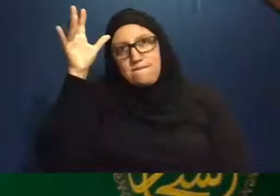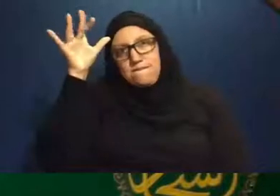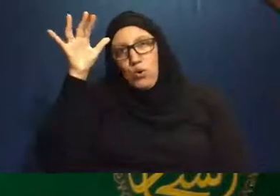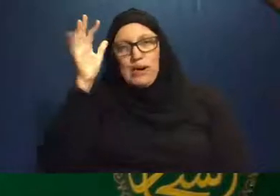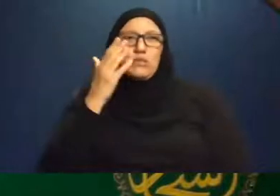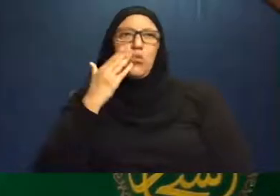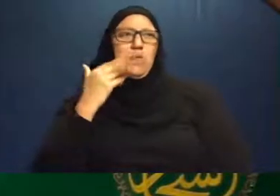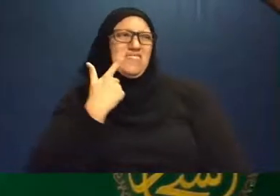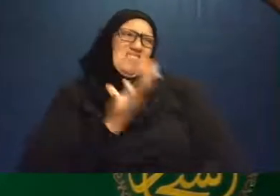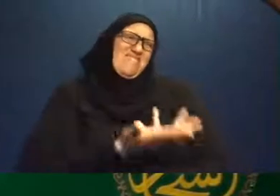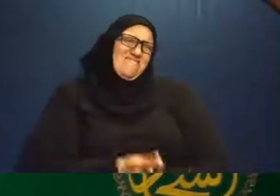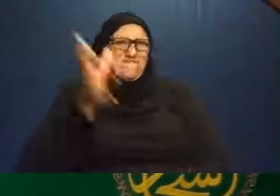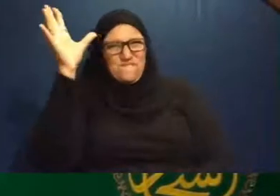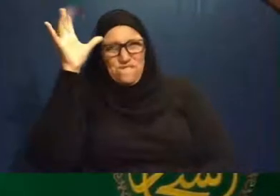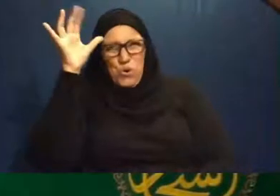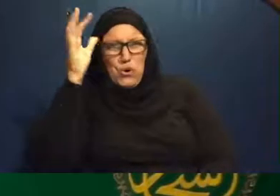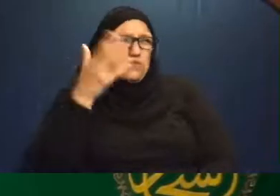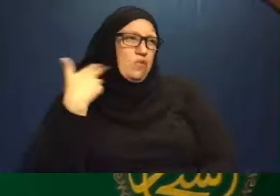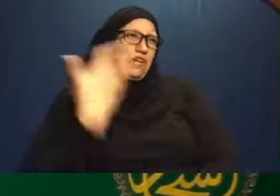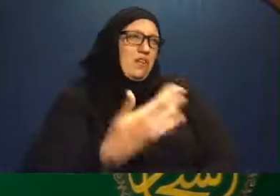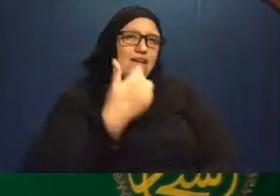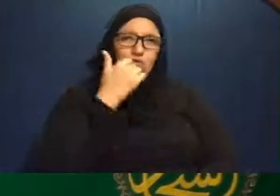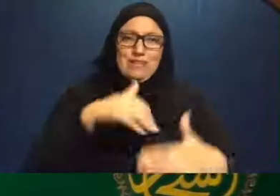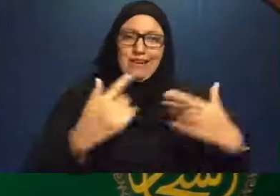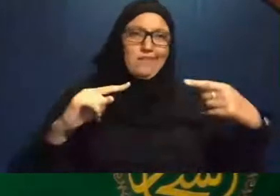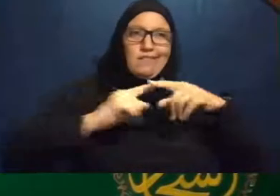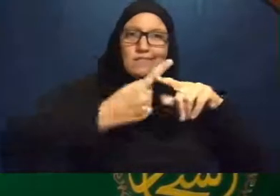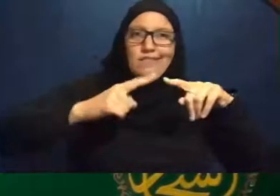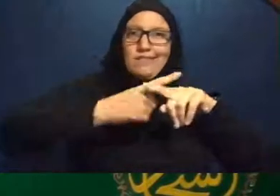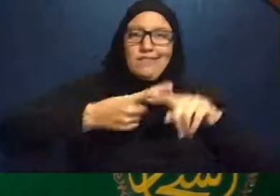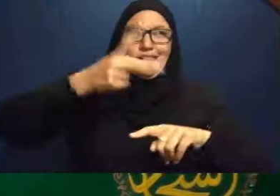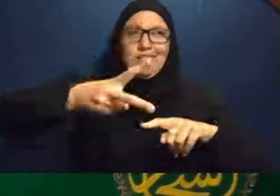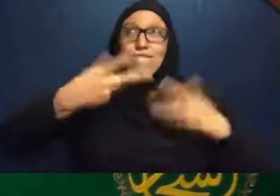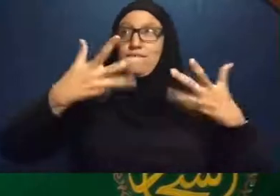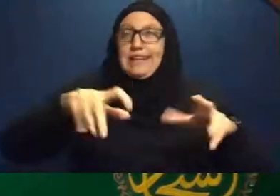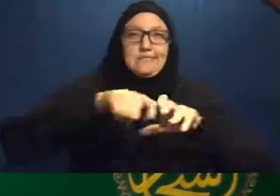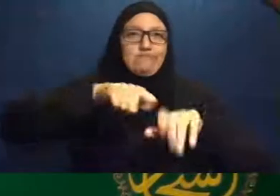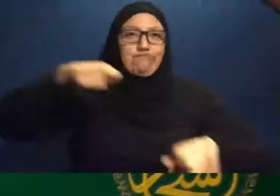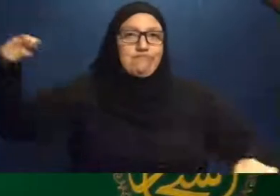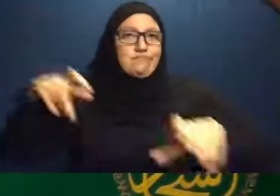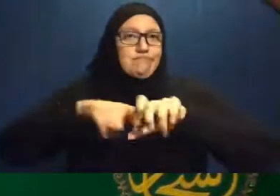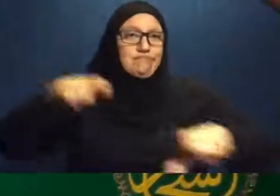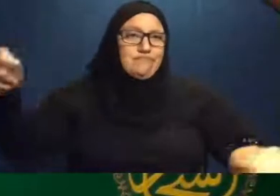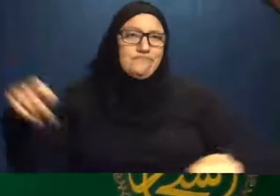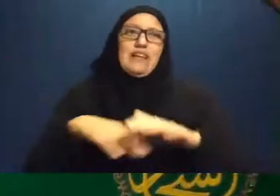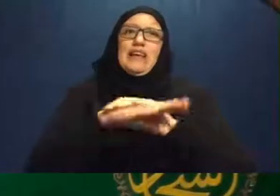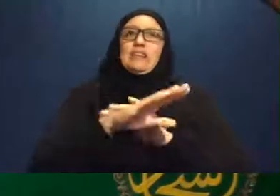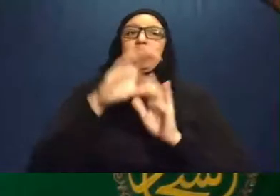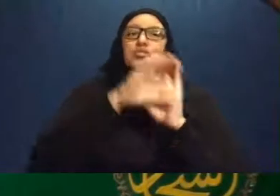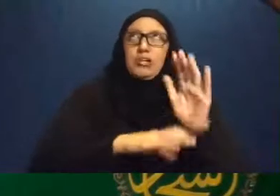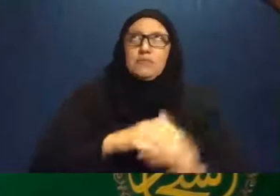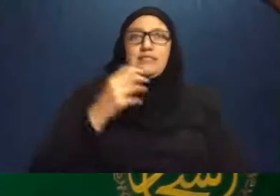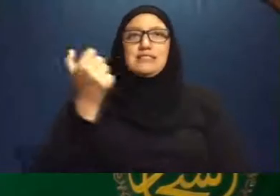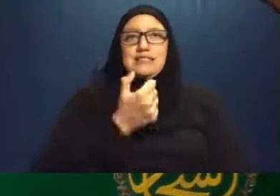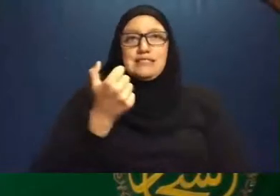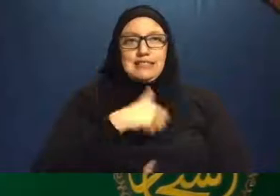as a foolish woman. They said, oh, look at this foolish woman. And she was doing this every day. The Almighty God in Surah